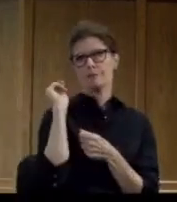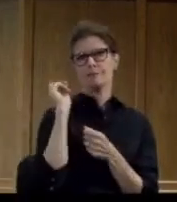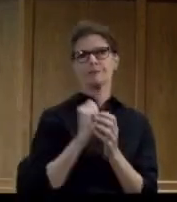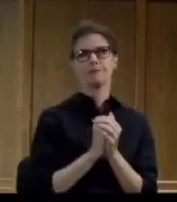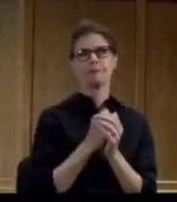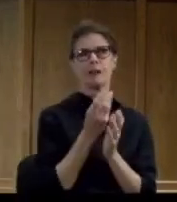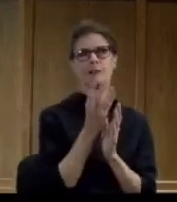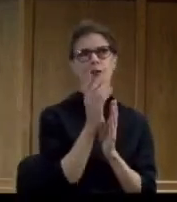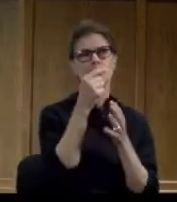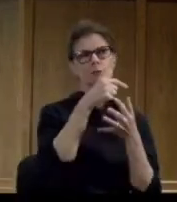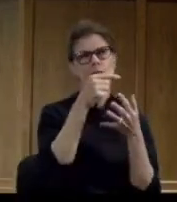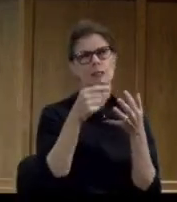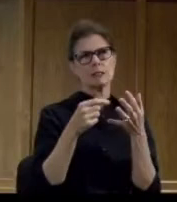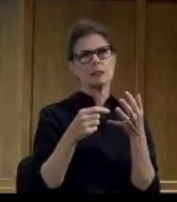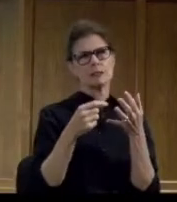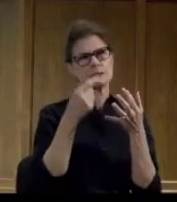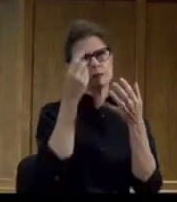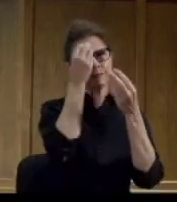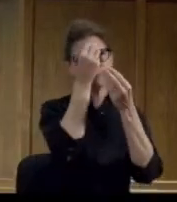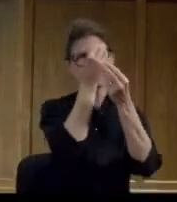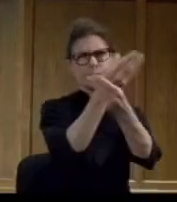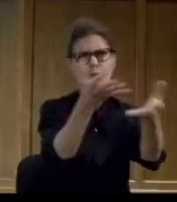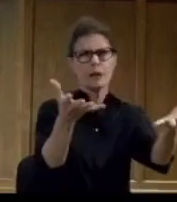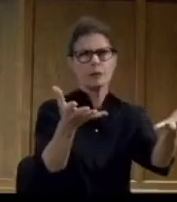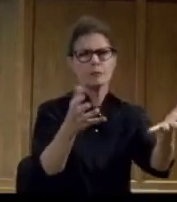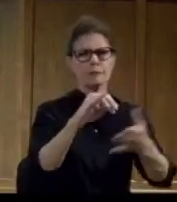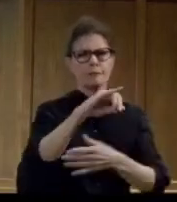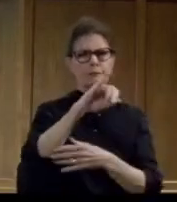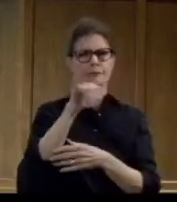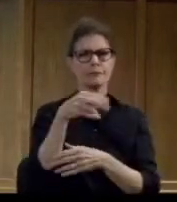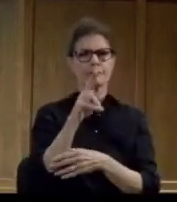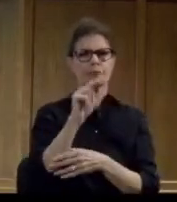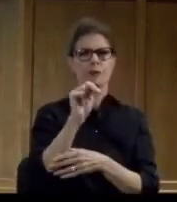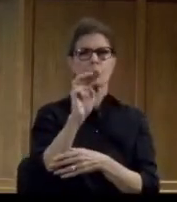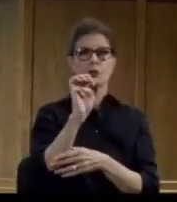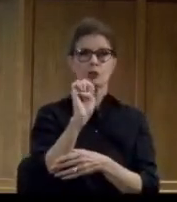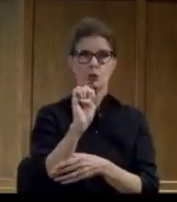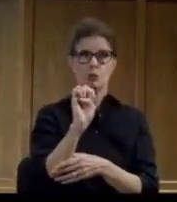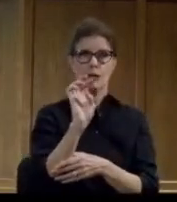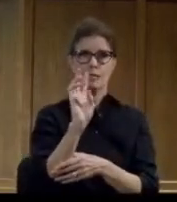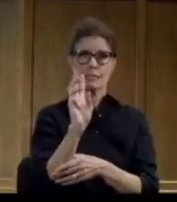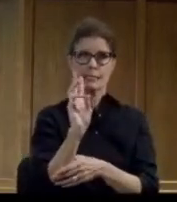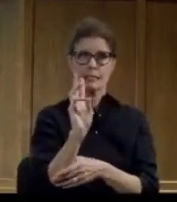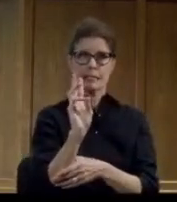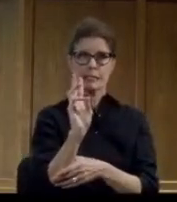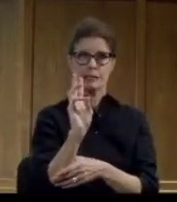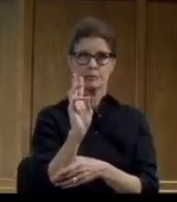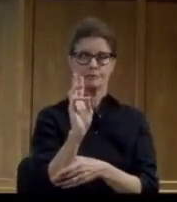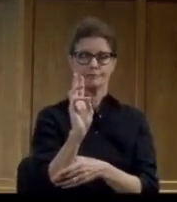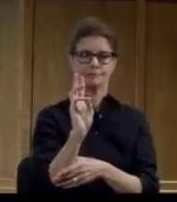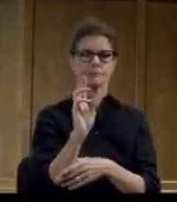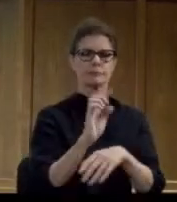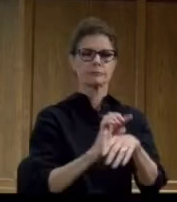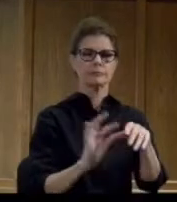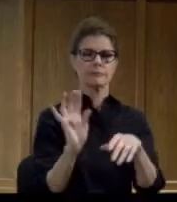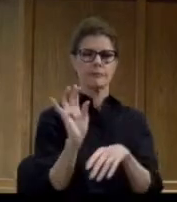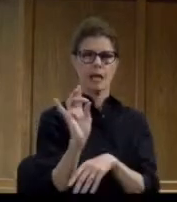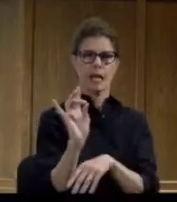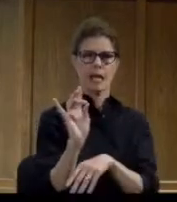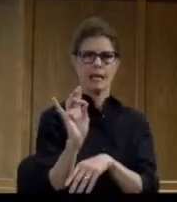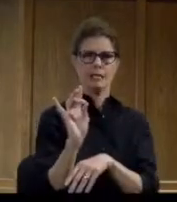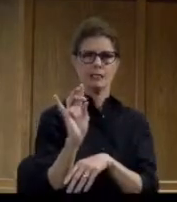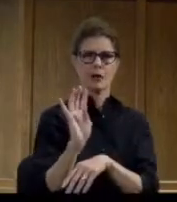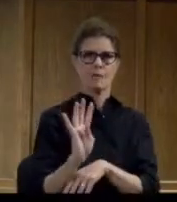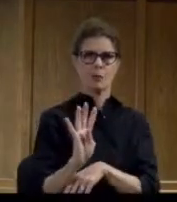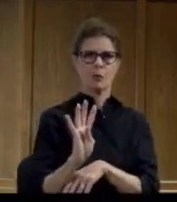that I want to give you today about that. June 6th, it is 8:45 worship for one